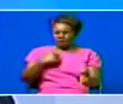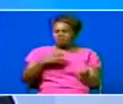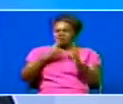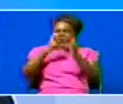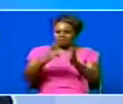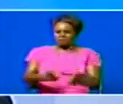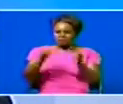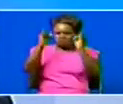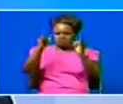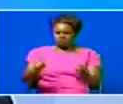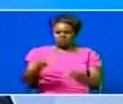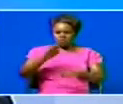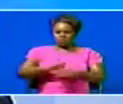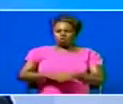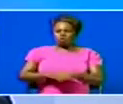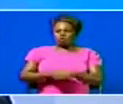on this developing story.